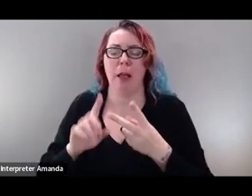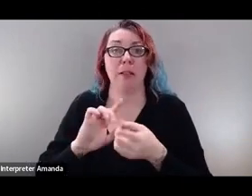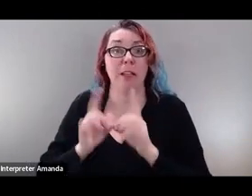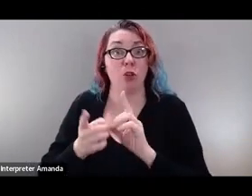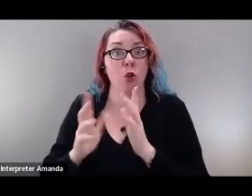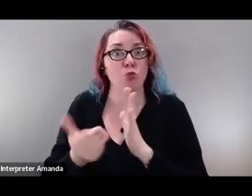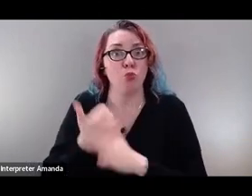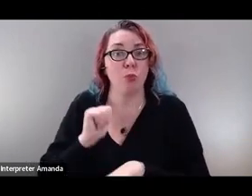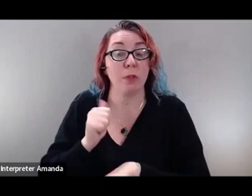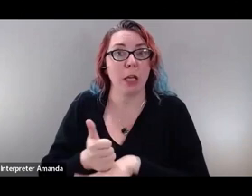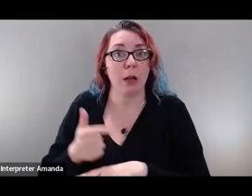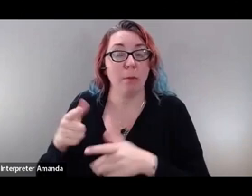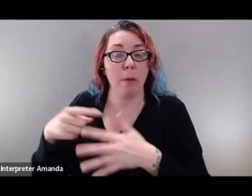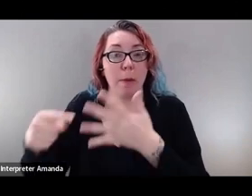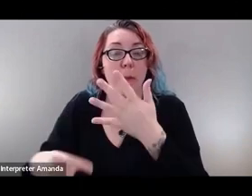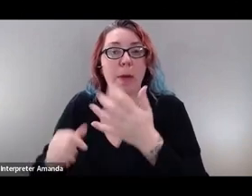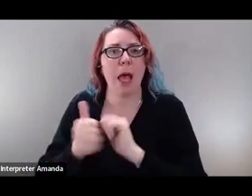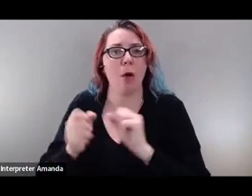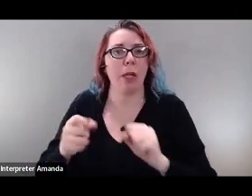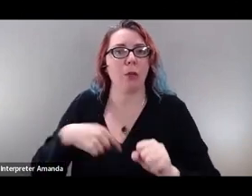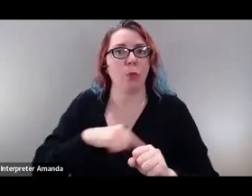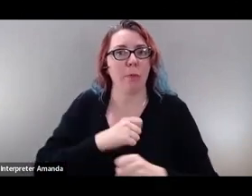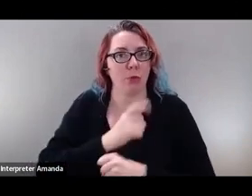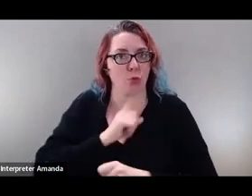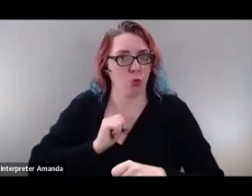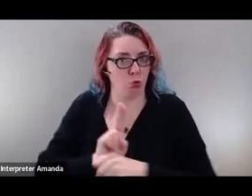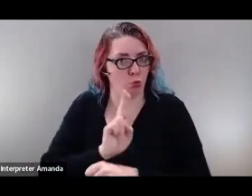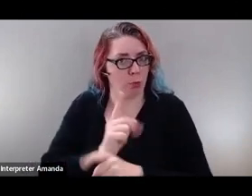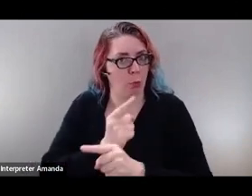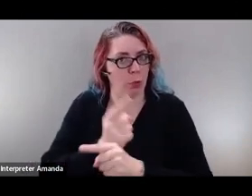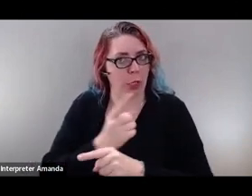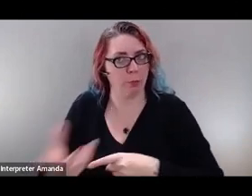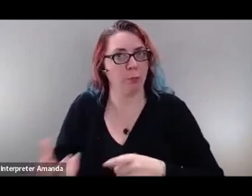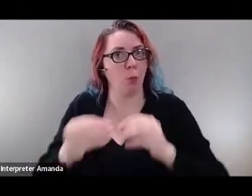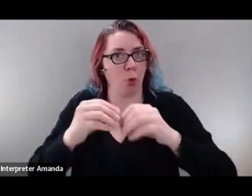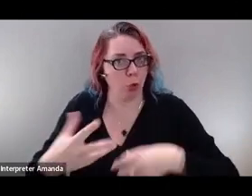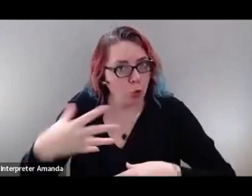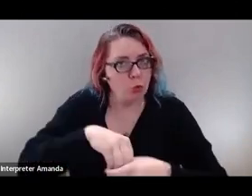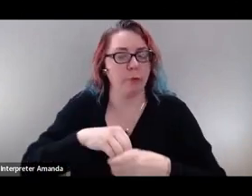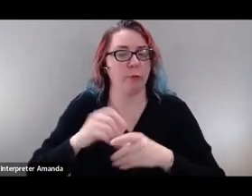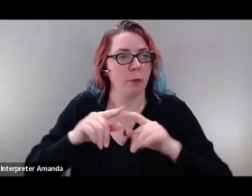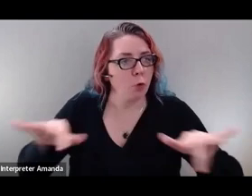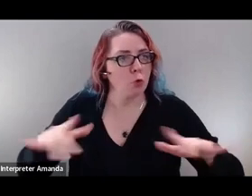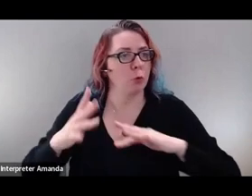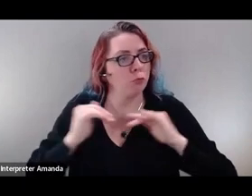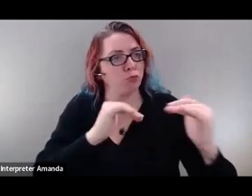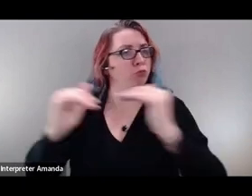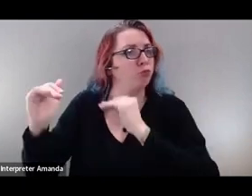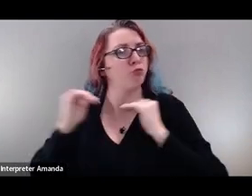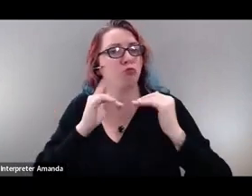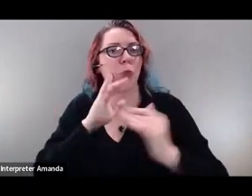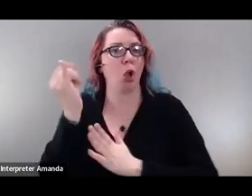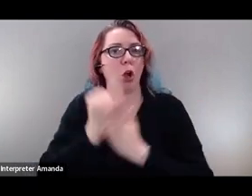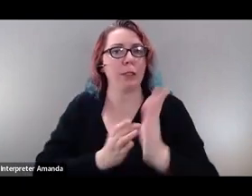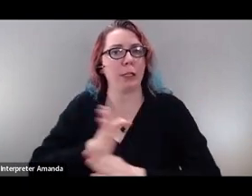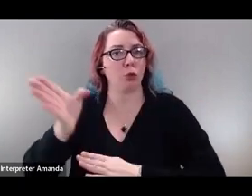more equitable, diverse, and inclusive art sector. This brings me to our final question for our audience on Zoom.